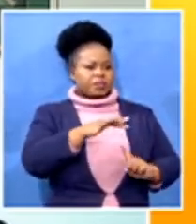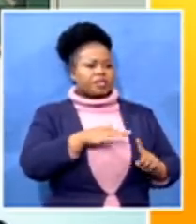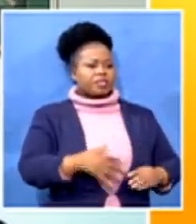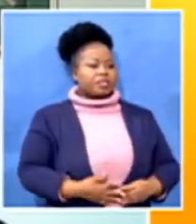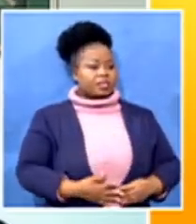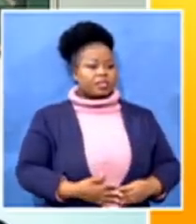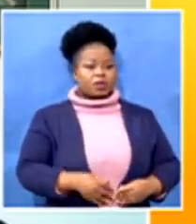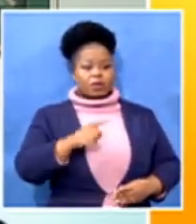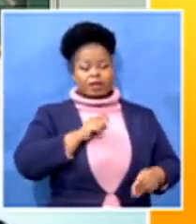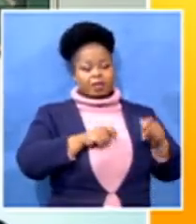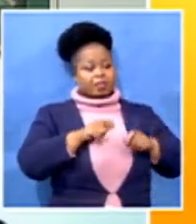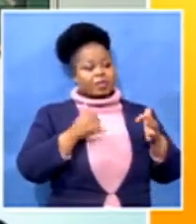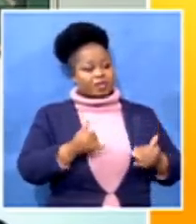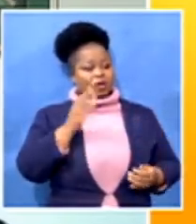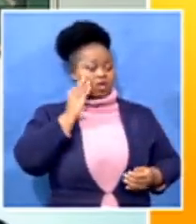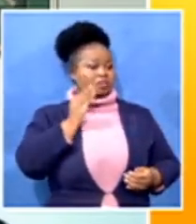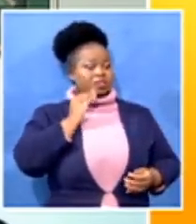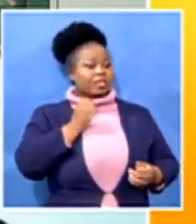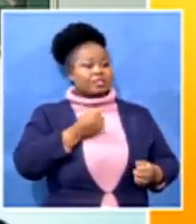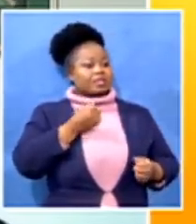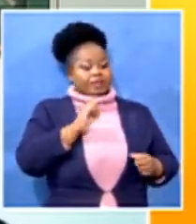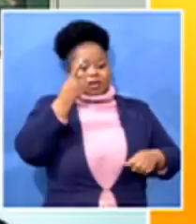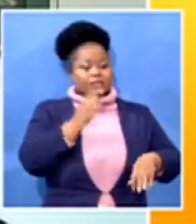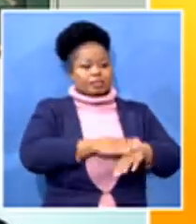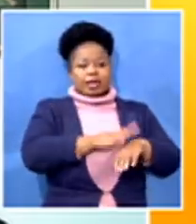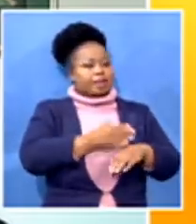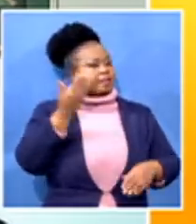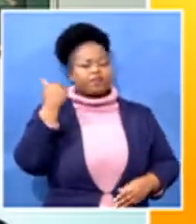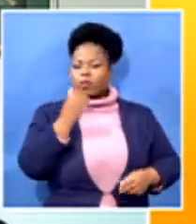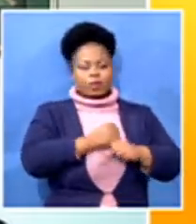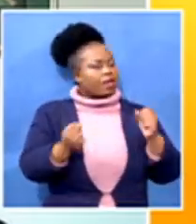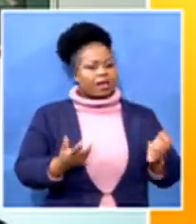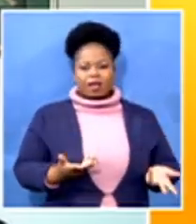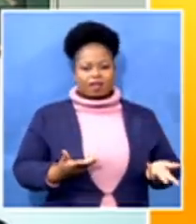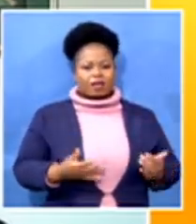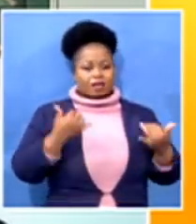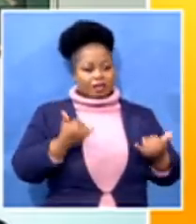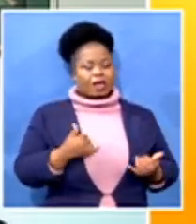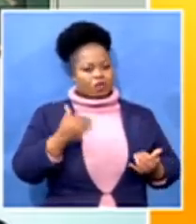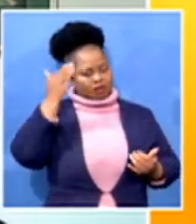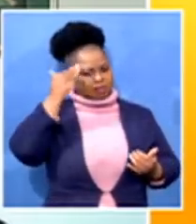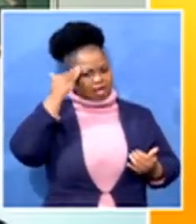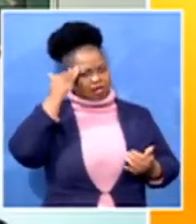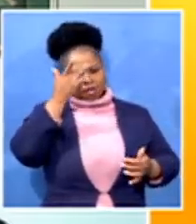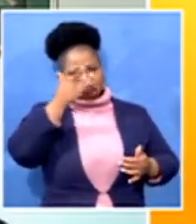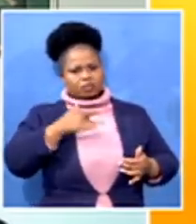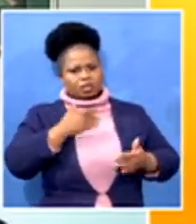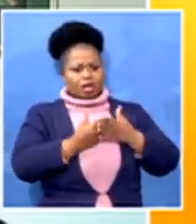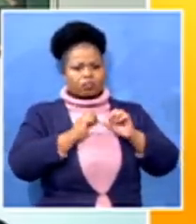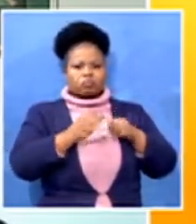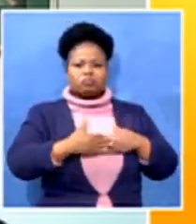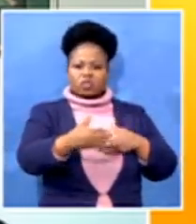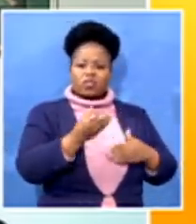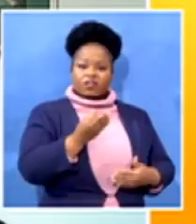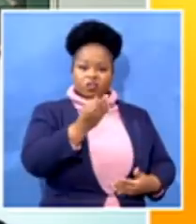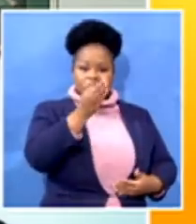are finding themselves in a place they've never ever been before. And so this may trigger mental illnesses going forward. Whatever you're